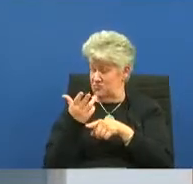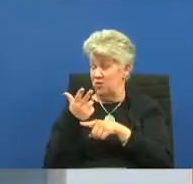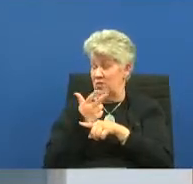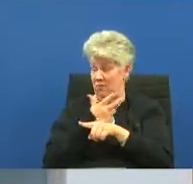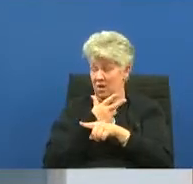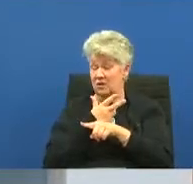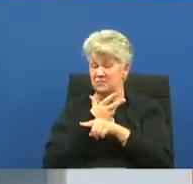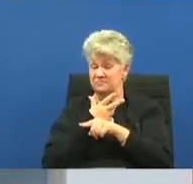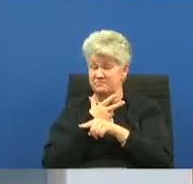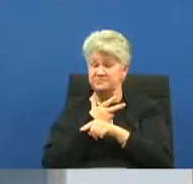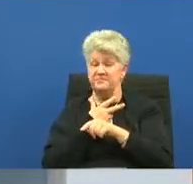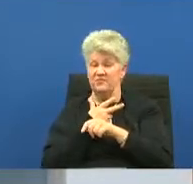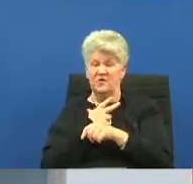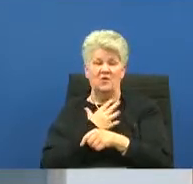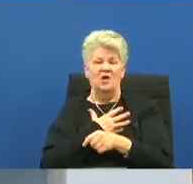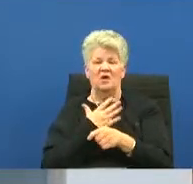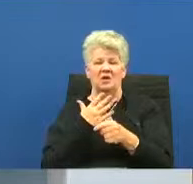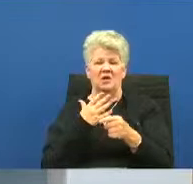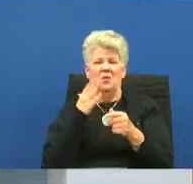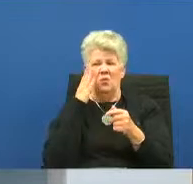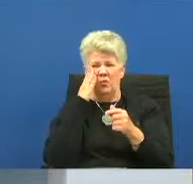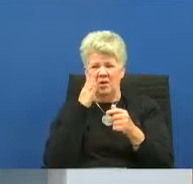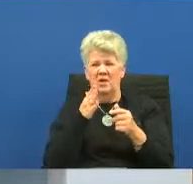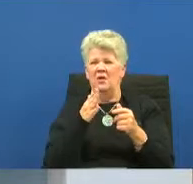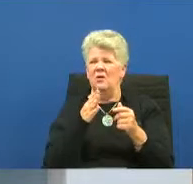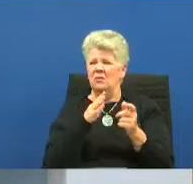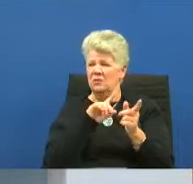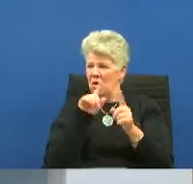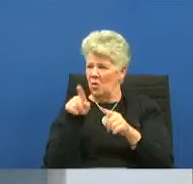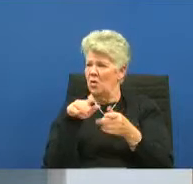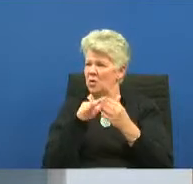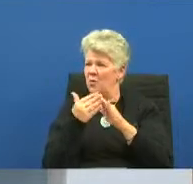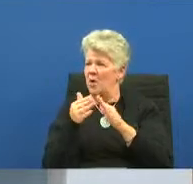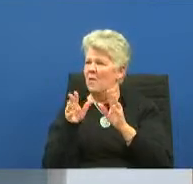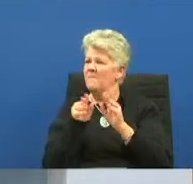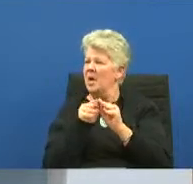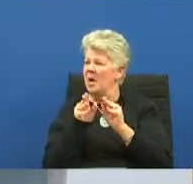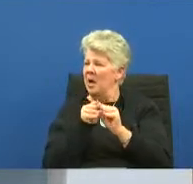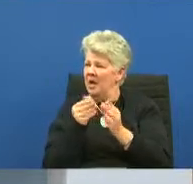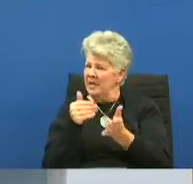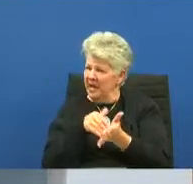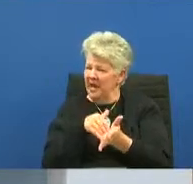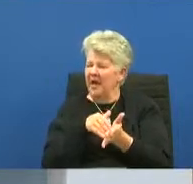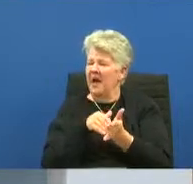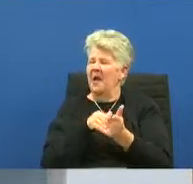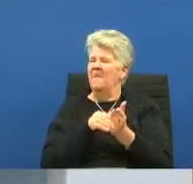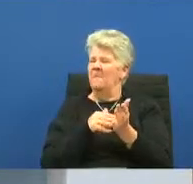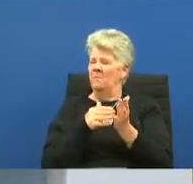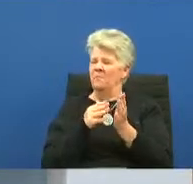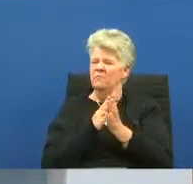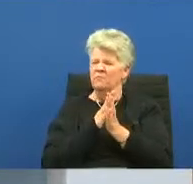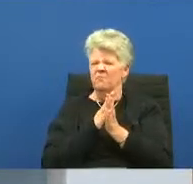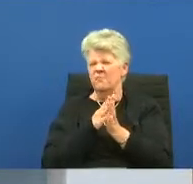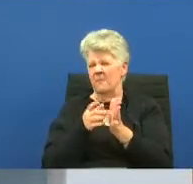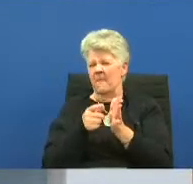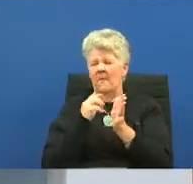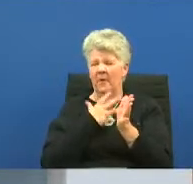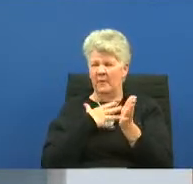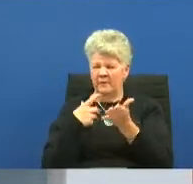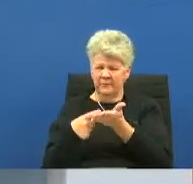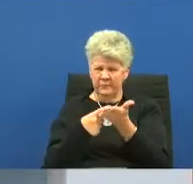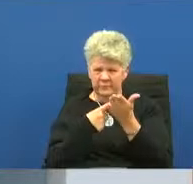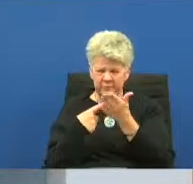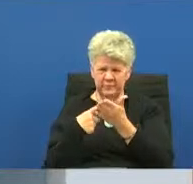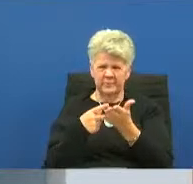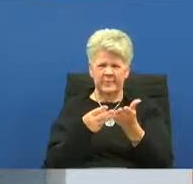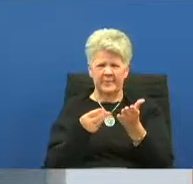attend another community meeting. I know you've met with some constituents out there. We've talked to several. There was quite a bit of discussion at the